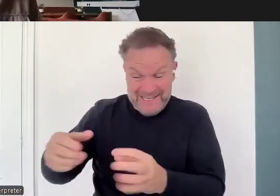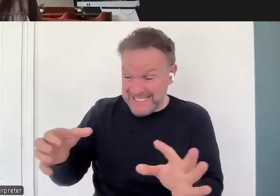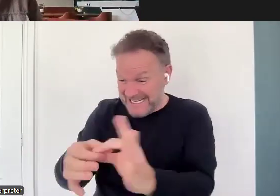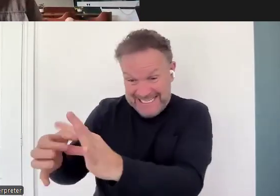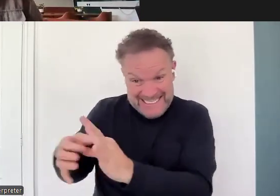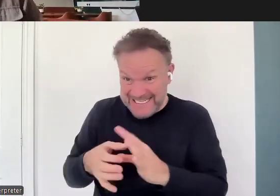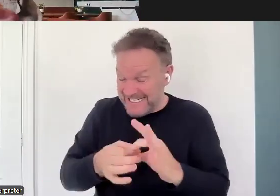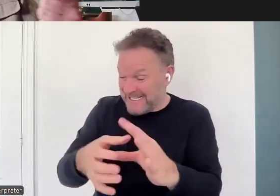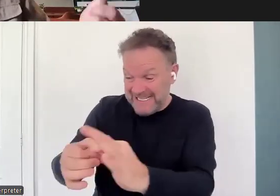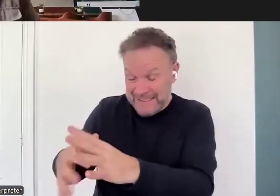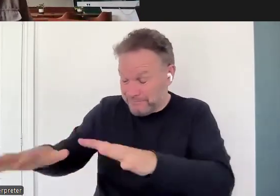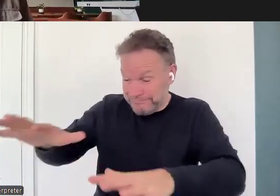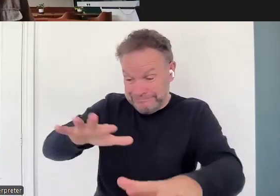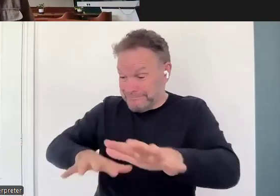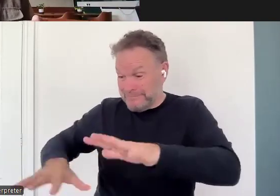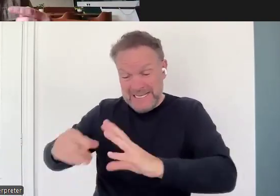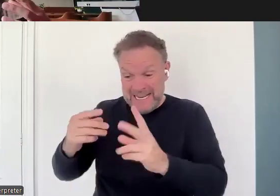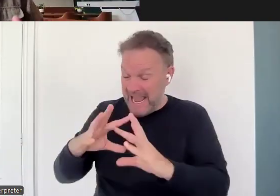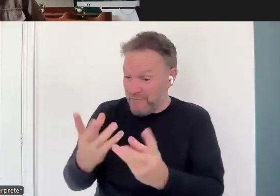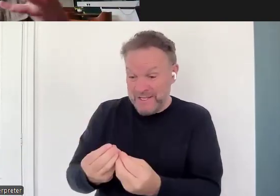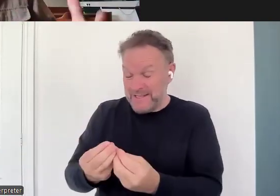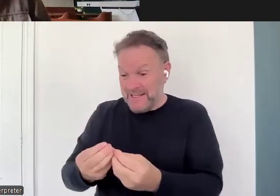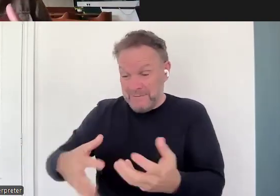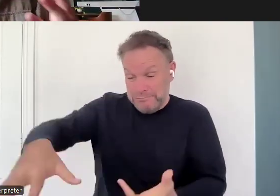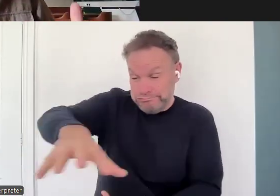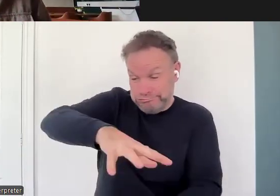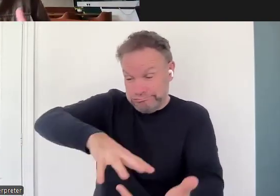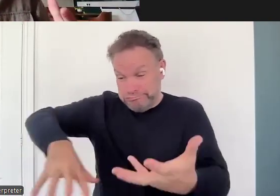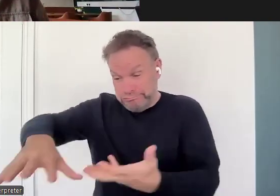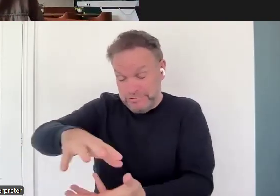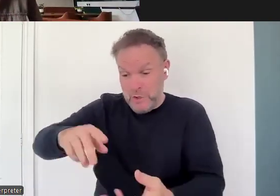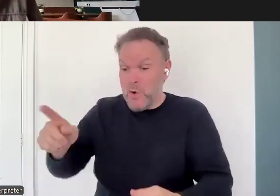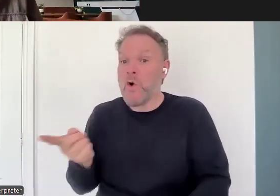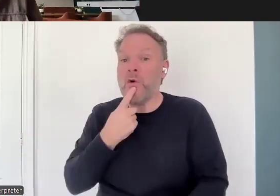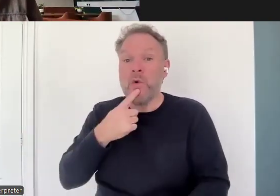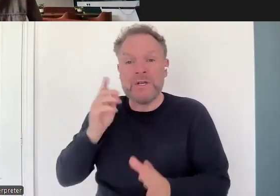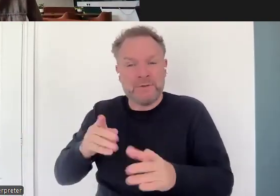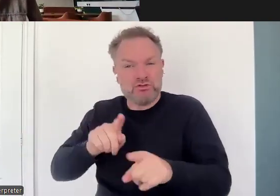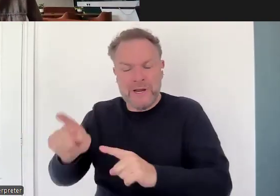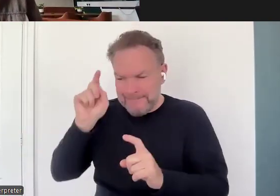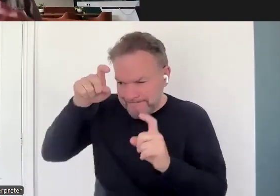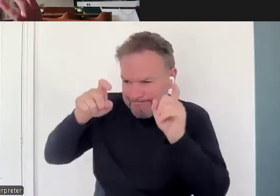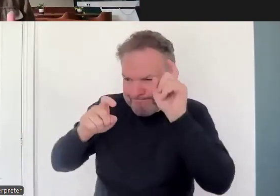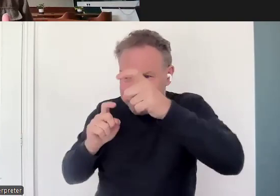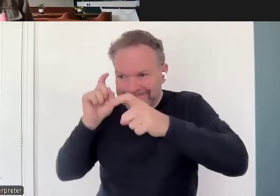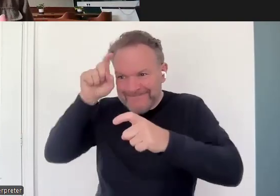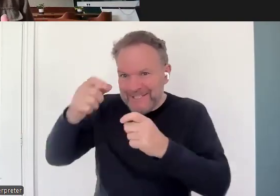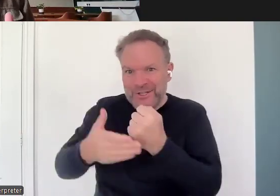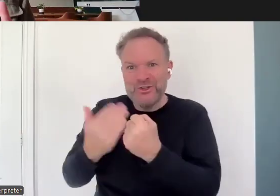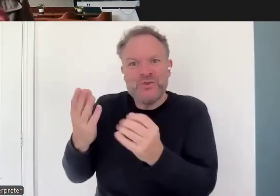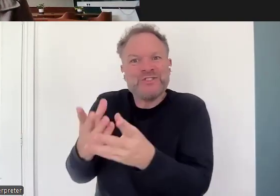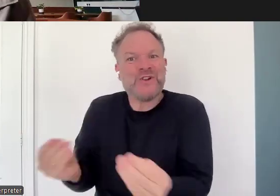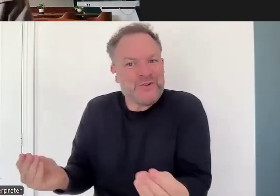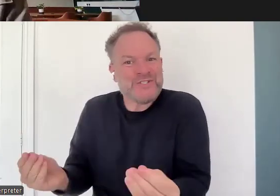everything else, where everything is connected, where we always need to innovate and create new solutions. In that